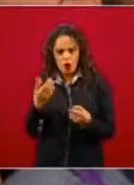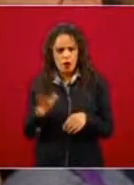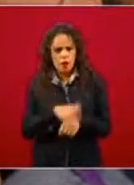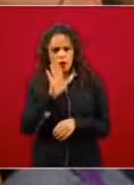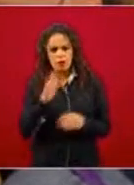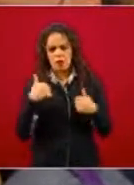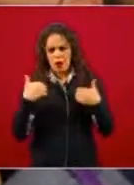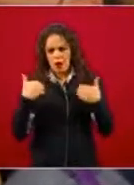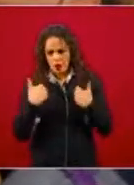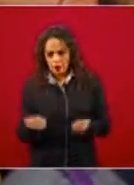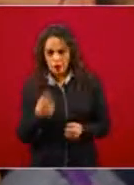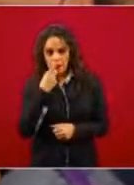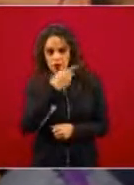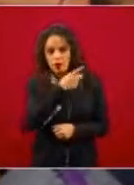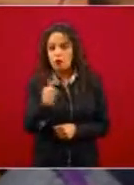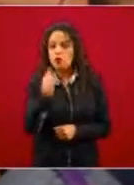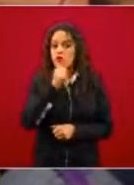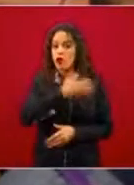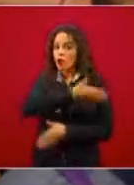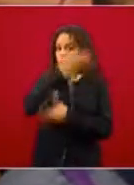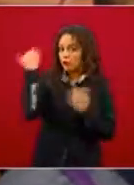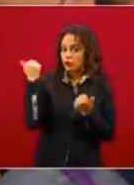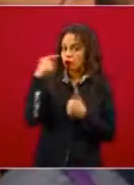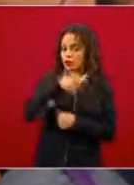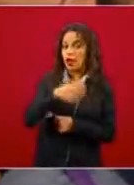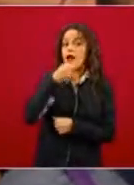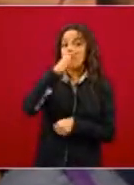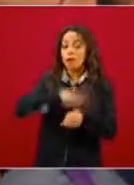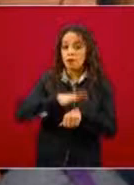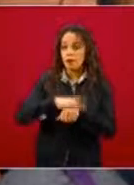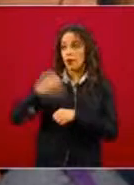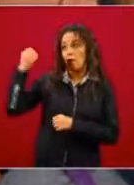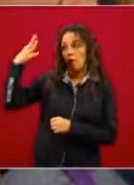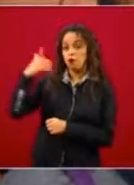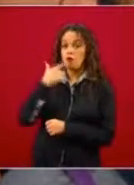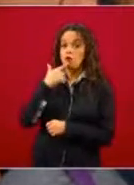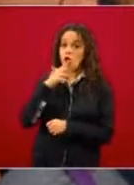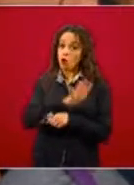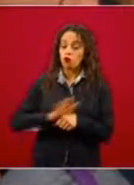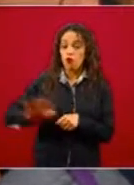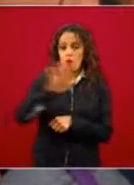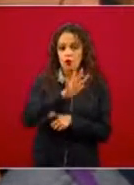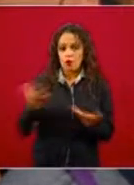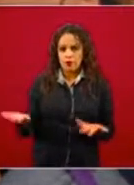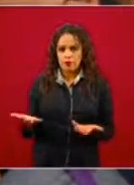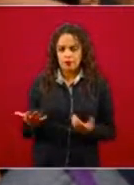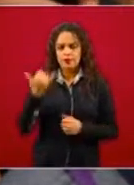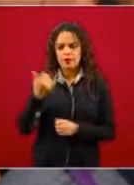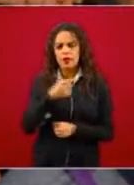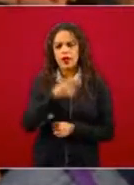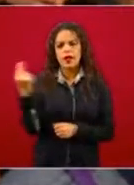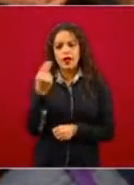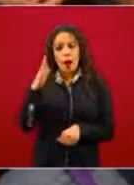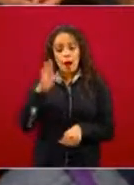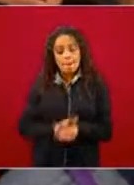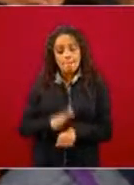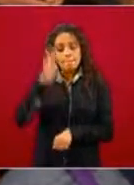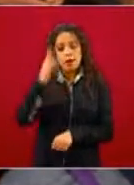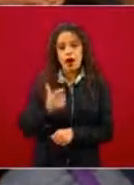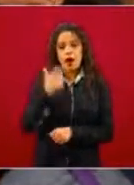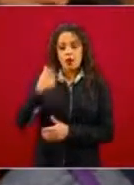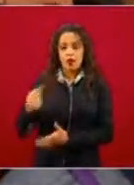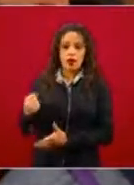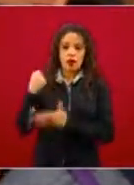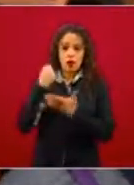it. Did they not have access to it before? Or were they just informed that they were on the red color on the